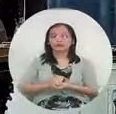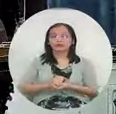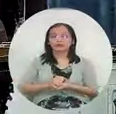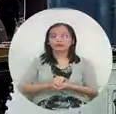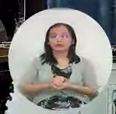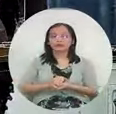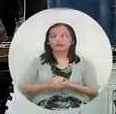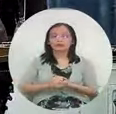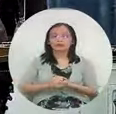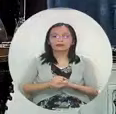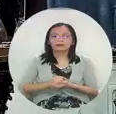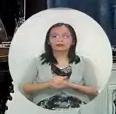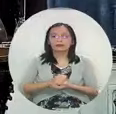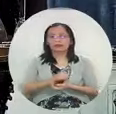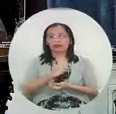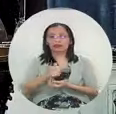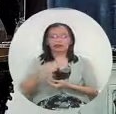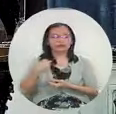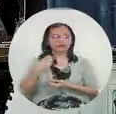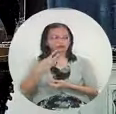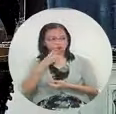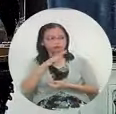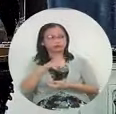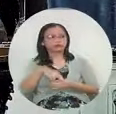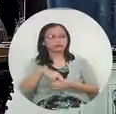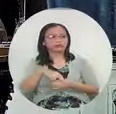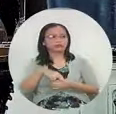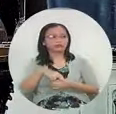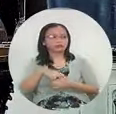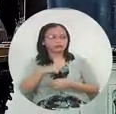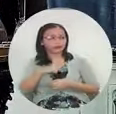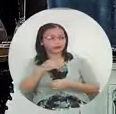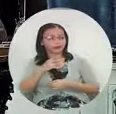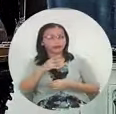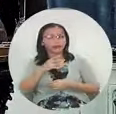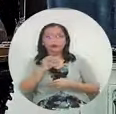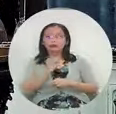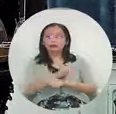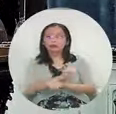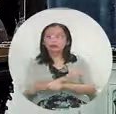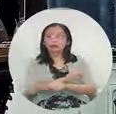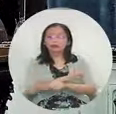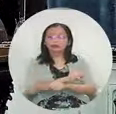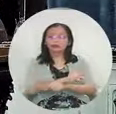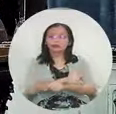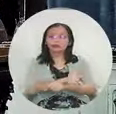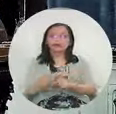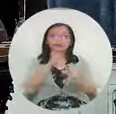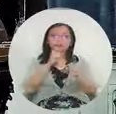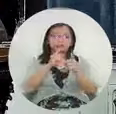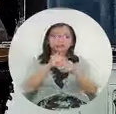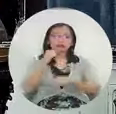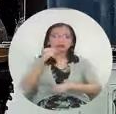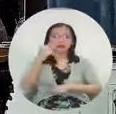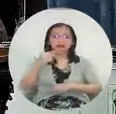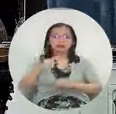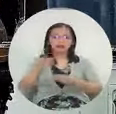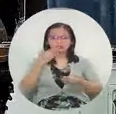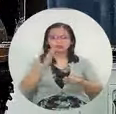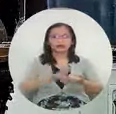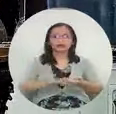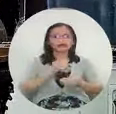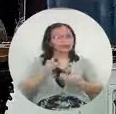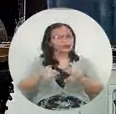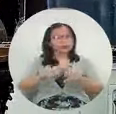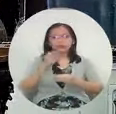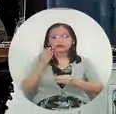Naka ng pastora, tanawa ng iyong barong. Amo na, offering. Oh, naunsa ka? Yeah, kung offering, gikuha na ako